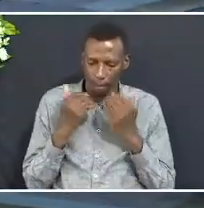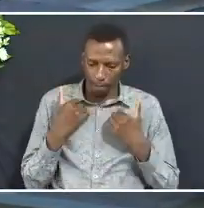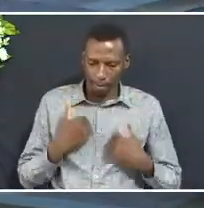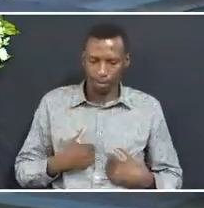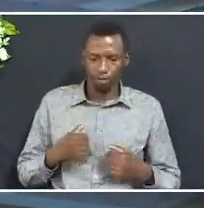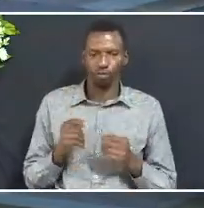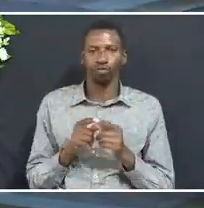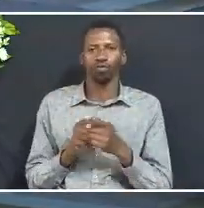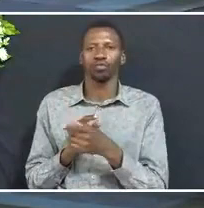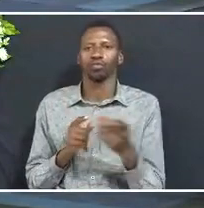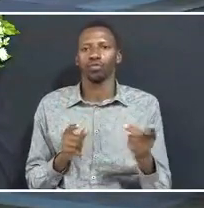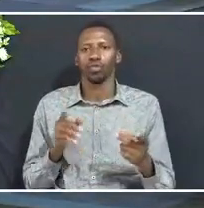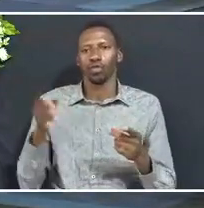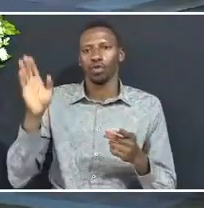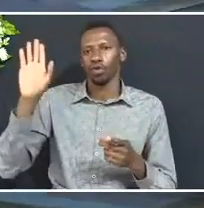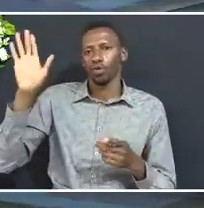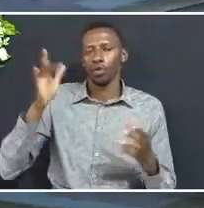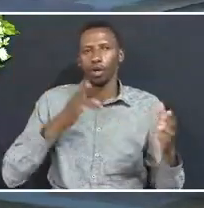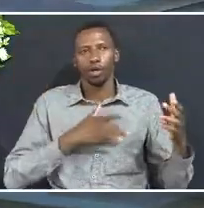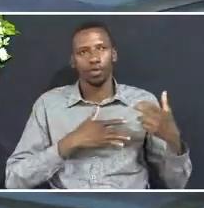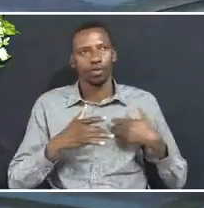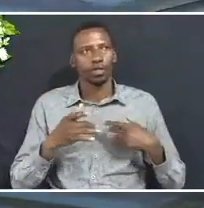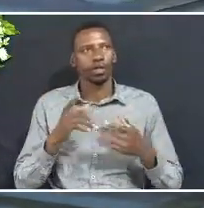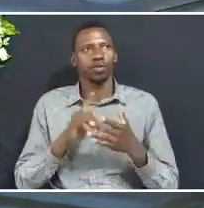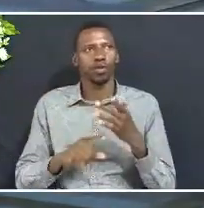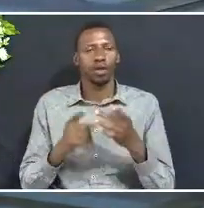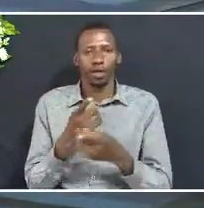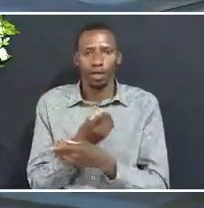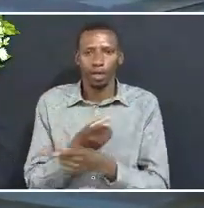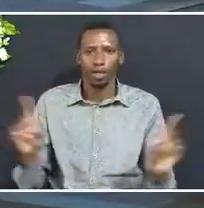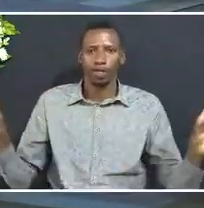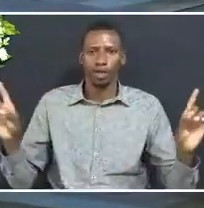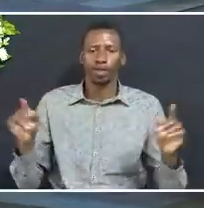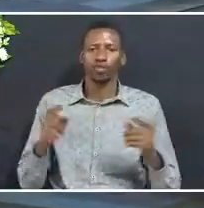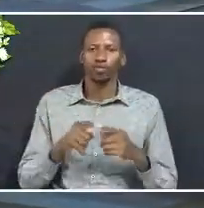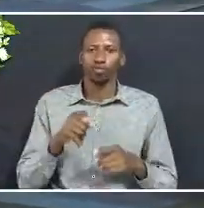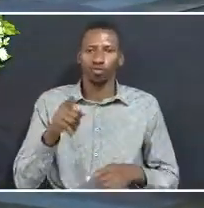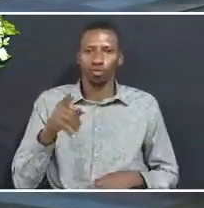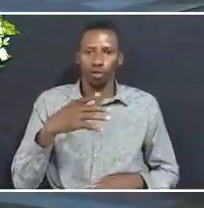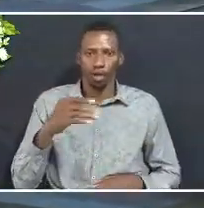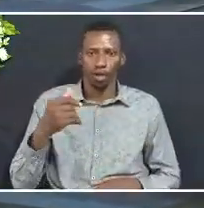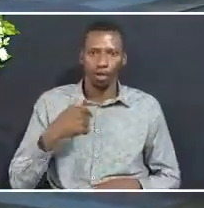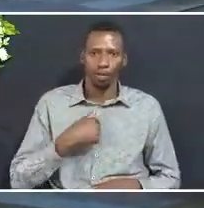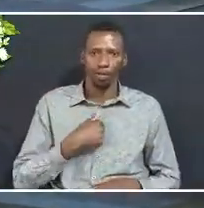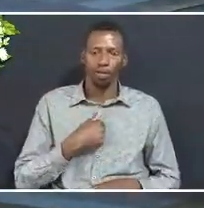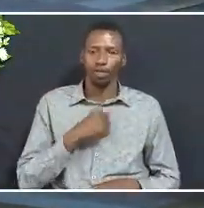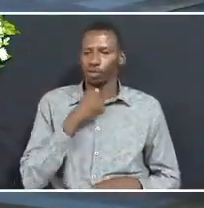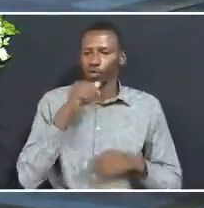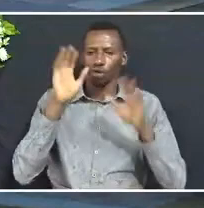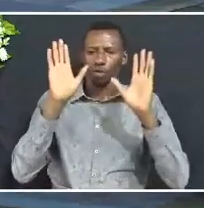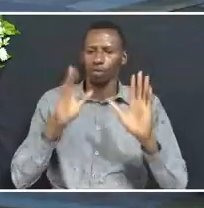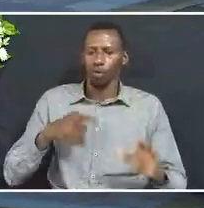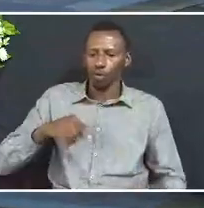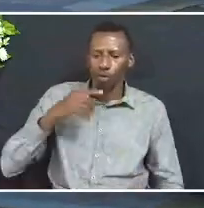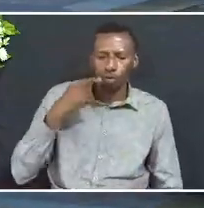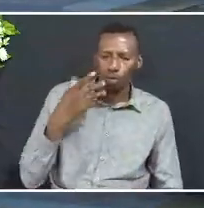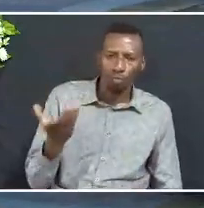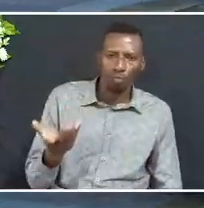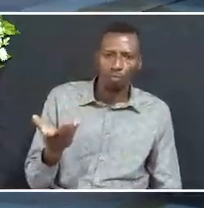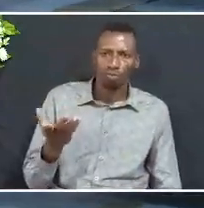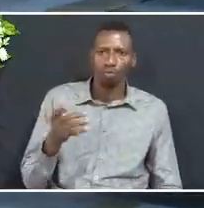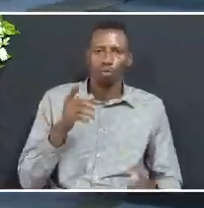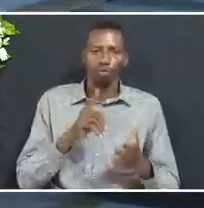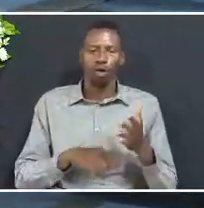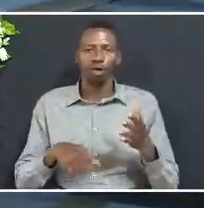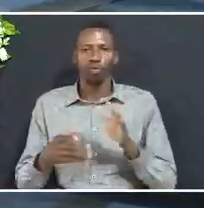God's concern is that deliberate to you and me. It doesn't matter who we are. It doesn't matter what we